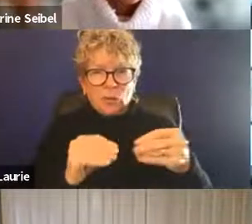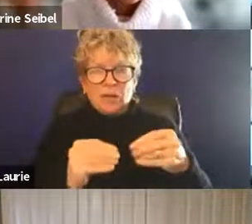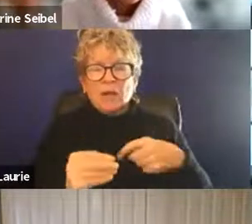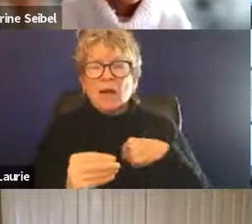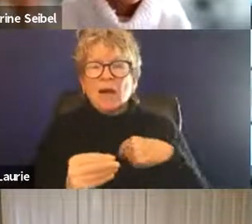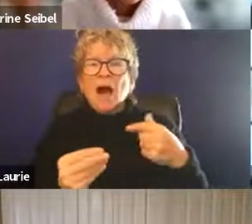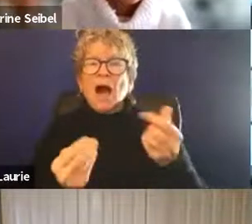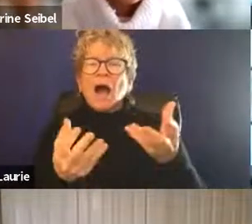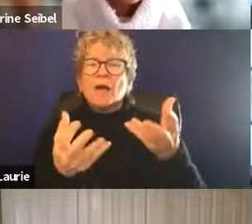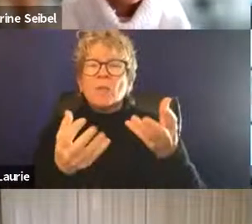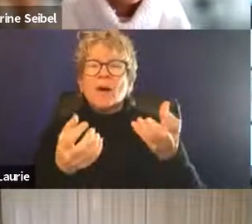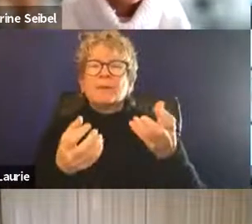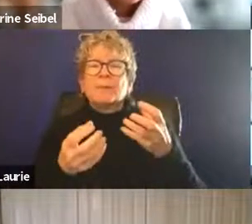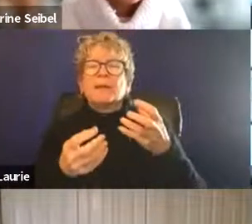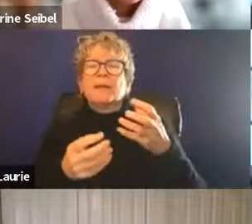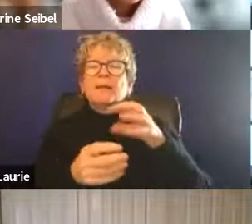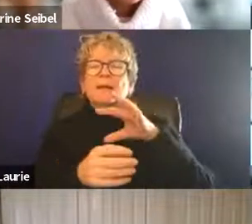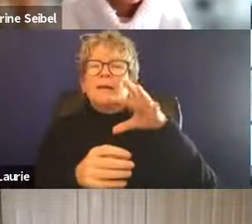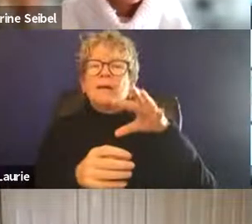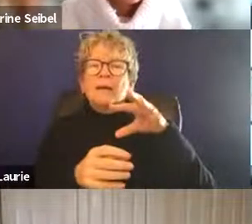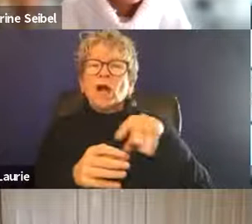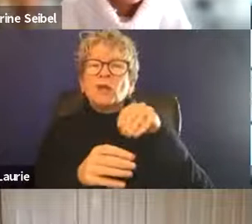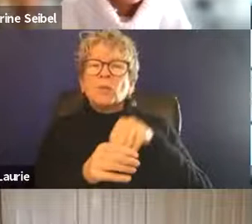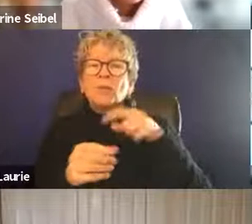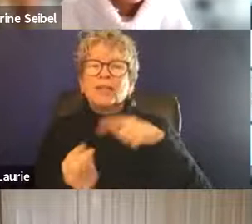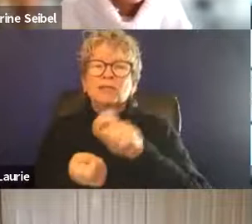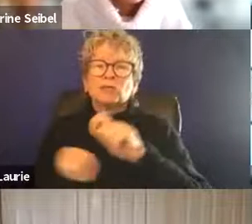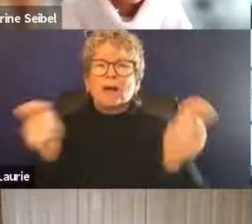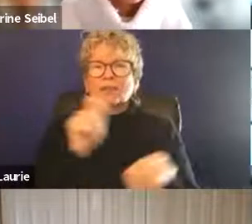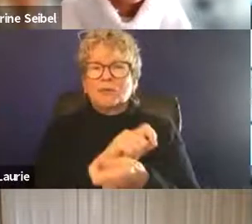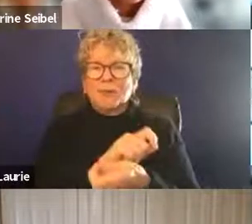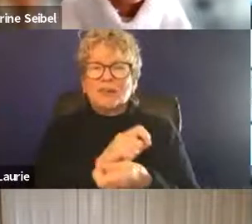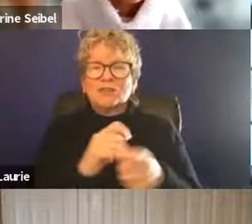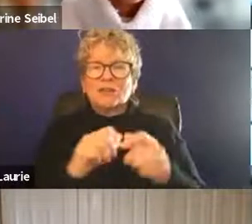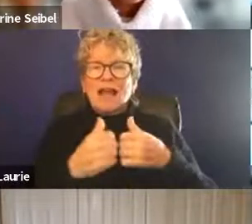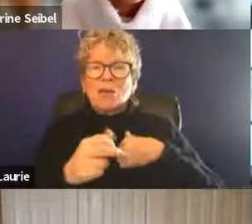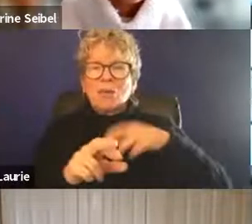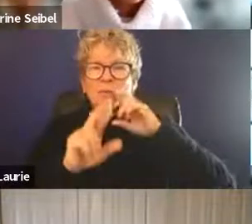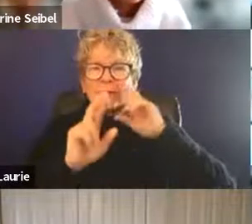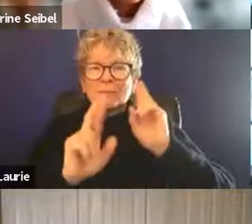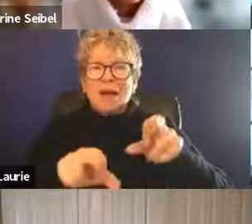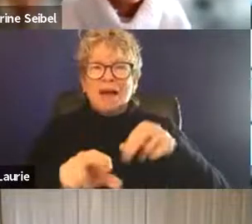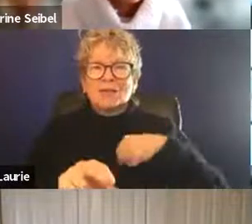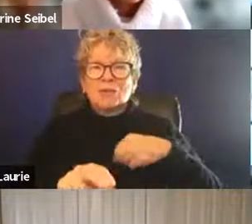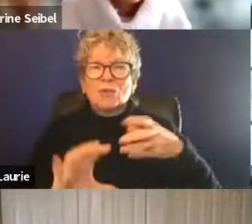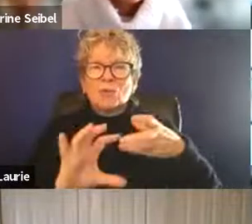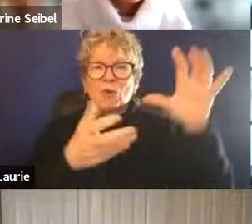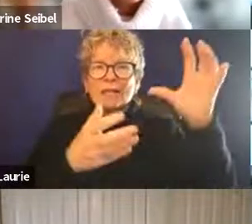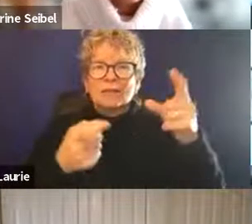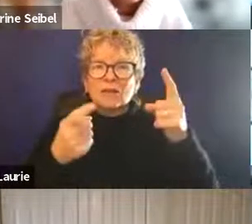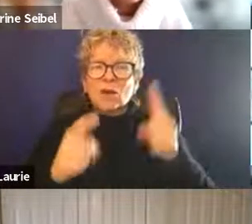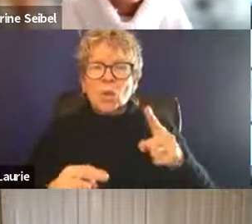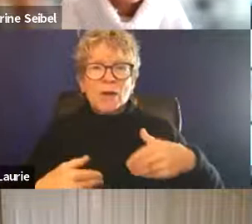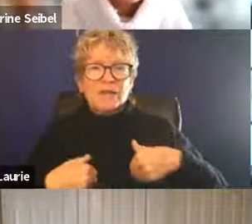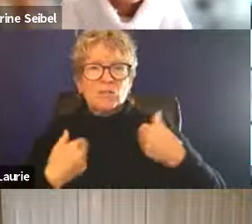a part of a transformation to the way that we respond to crisis, and to understand that when it is a minor